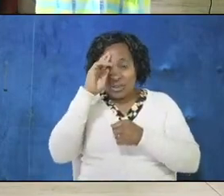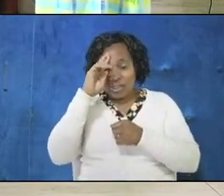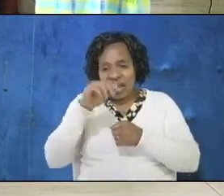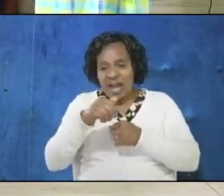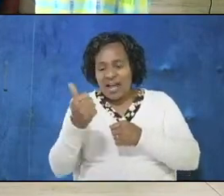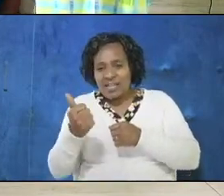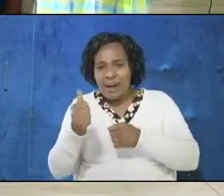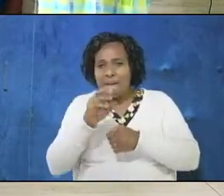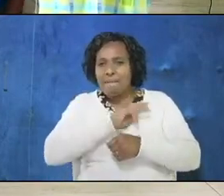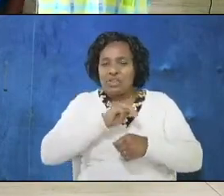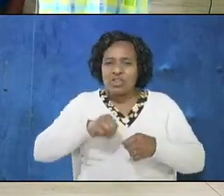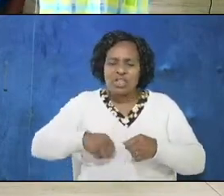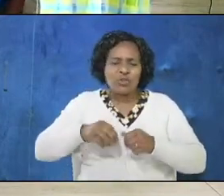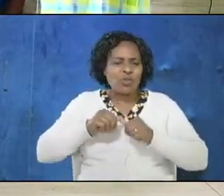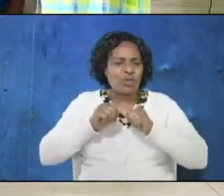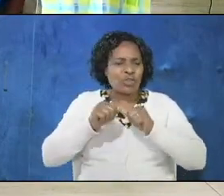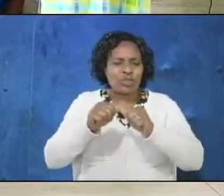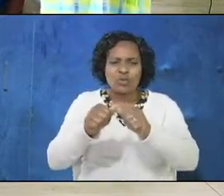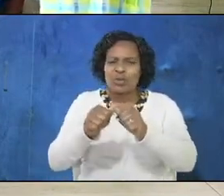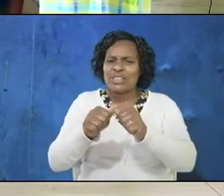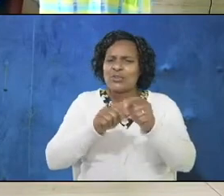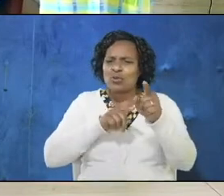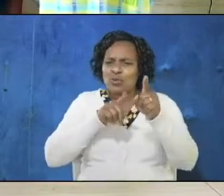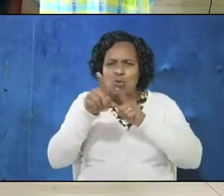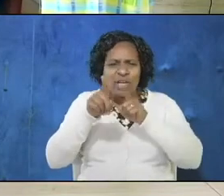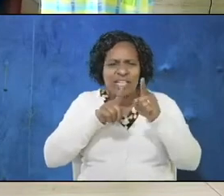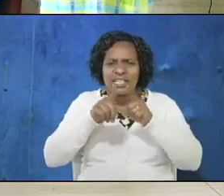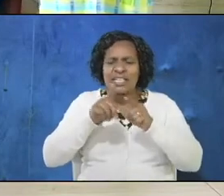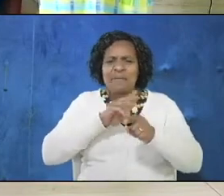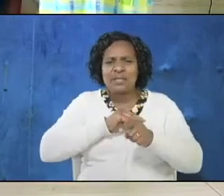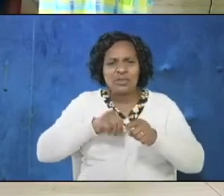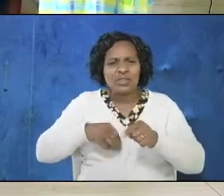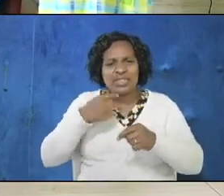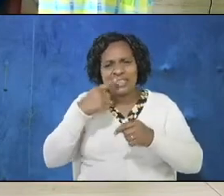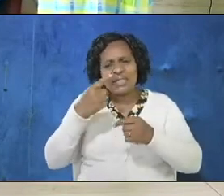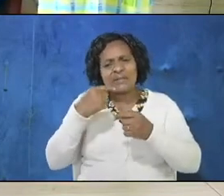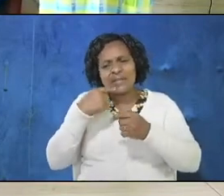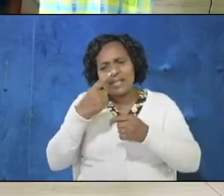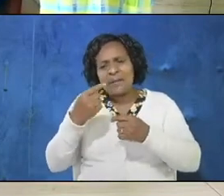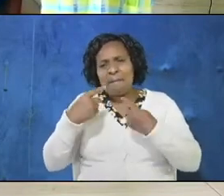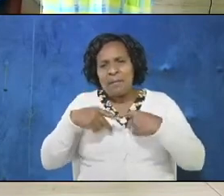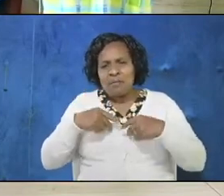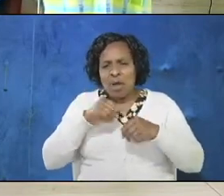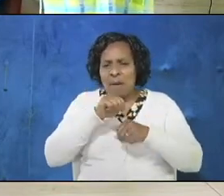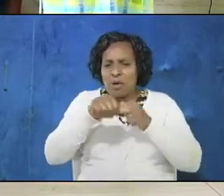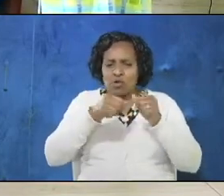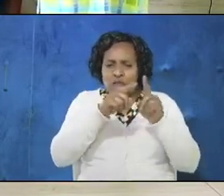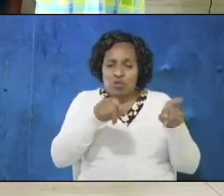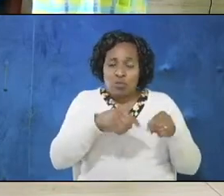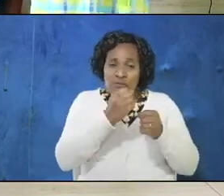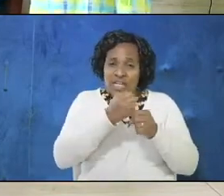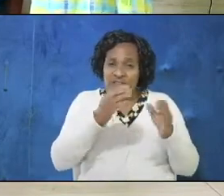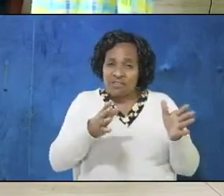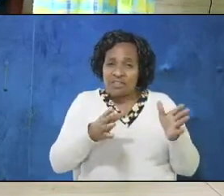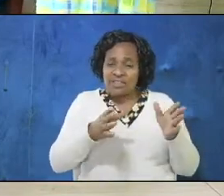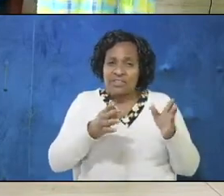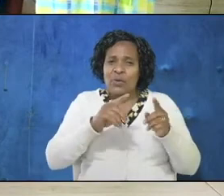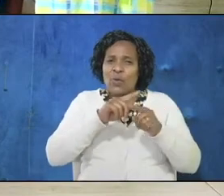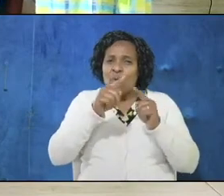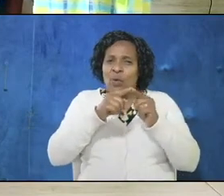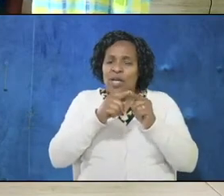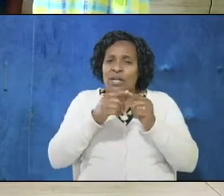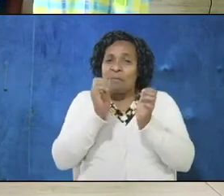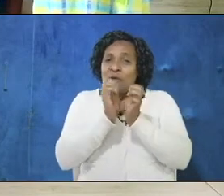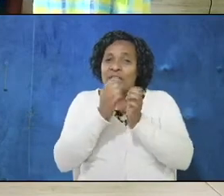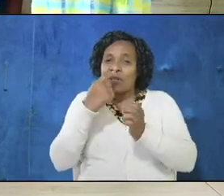other missionaries continued their missionary tour and telling people about our room of salvation. And when they once told them,